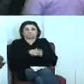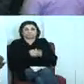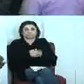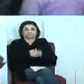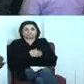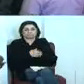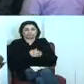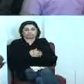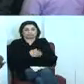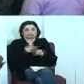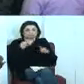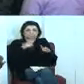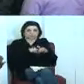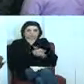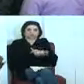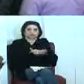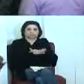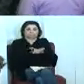through this door.